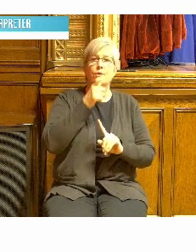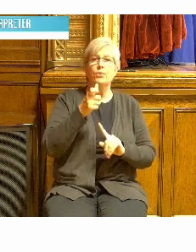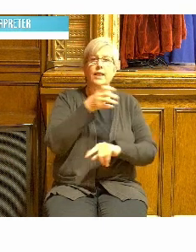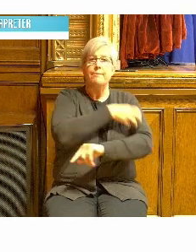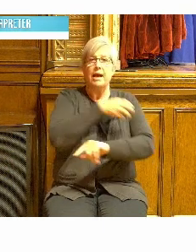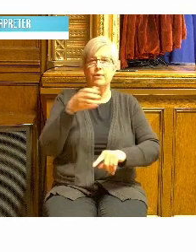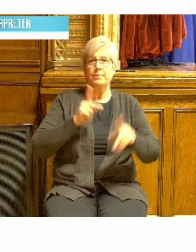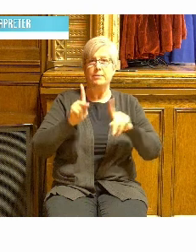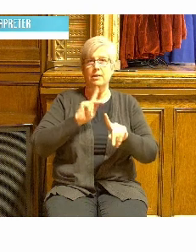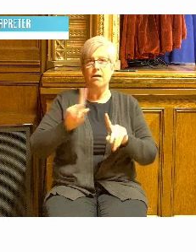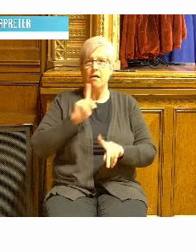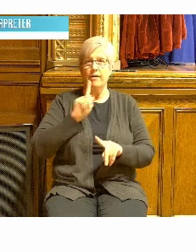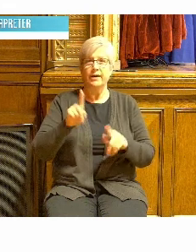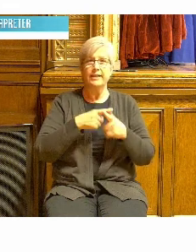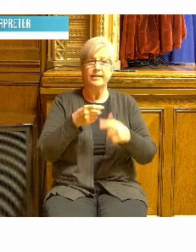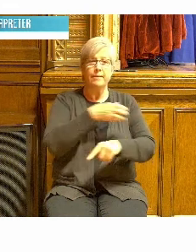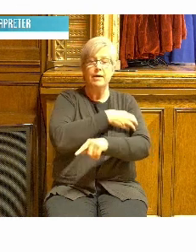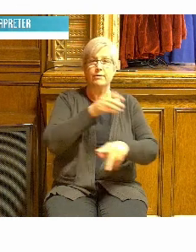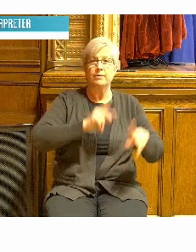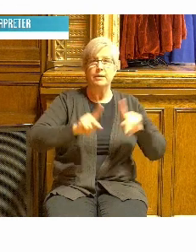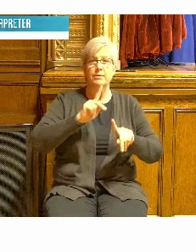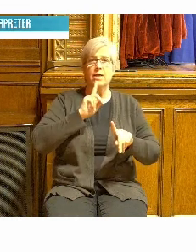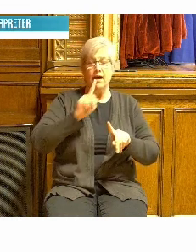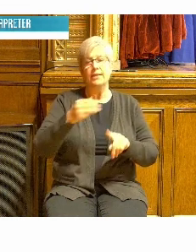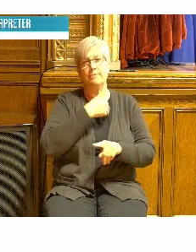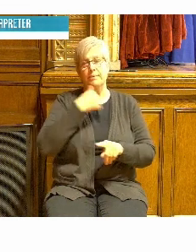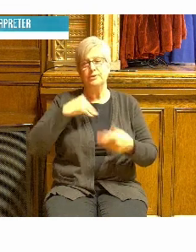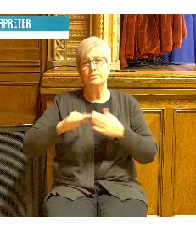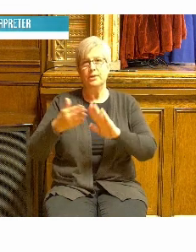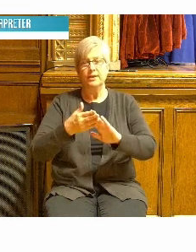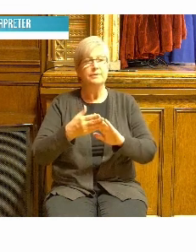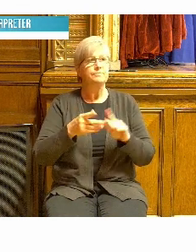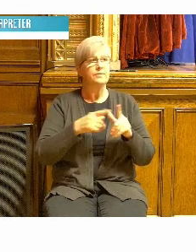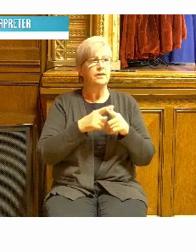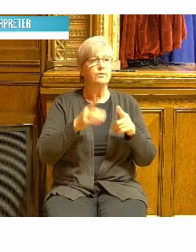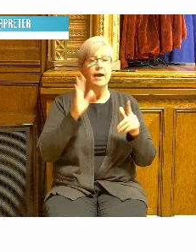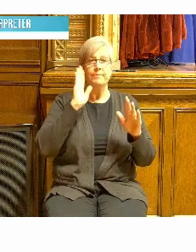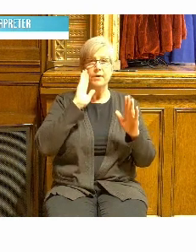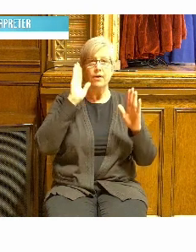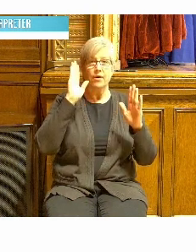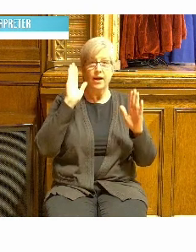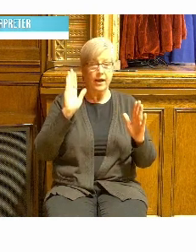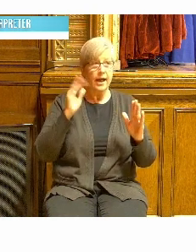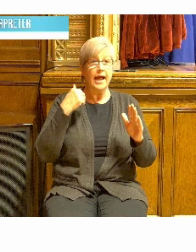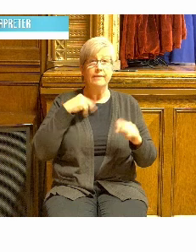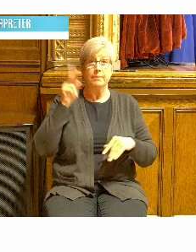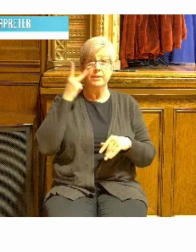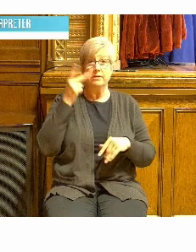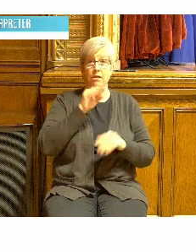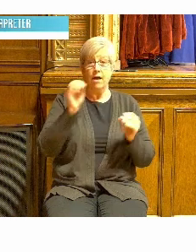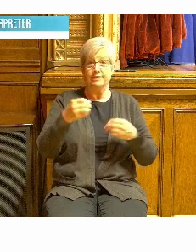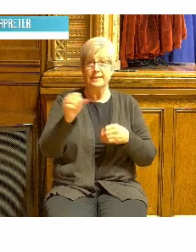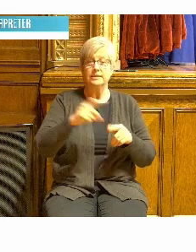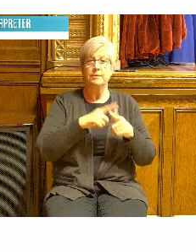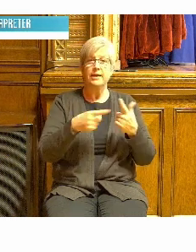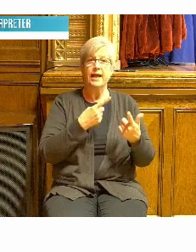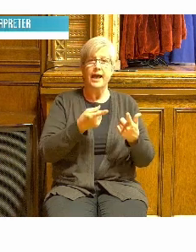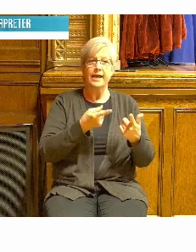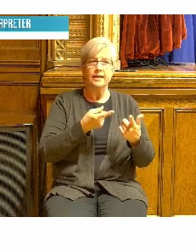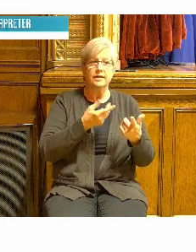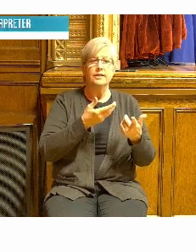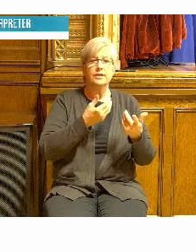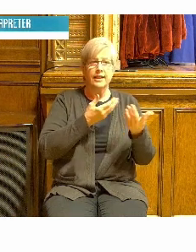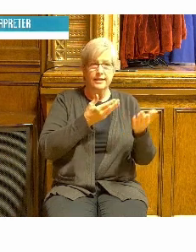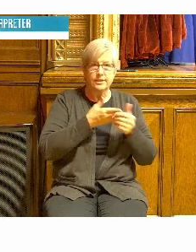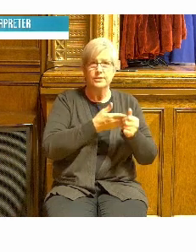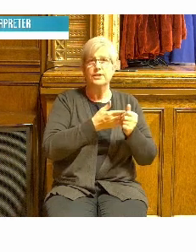power brokers are, and the power brokers are the members of the community. So I hold a political seat, but I subscribe to servant leadership,